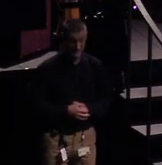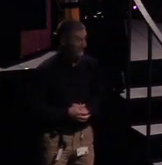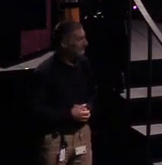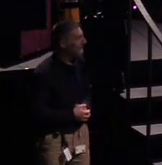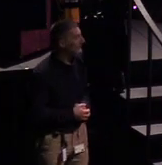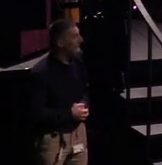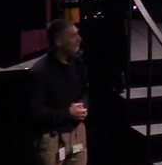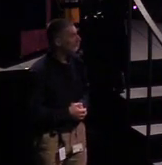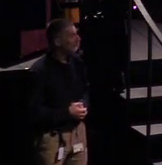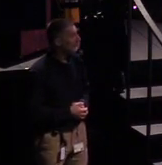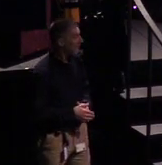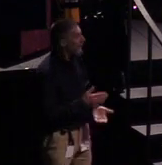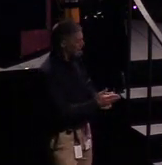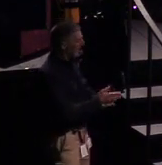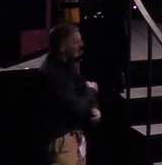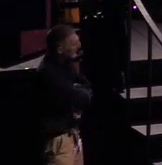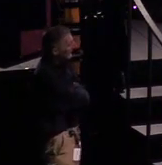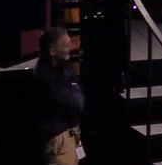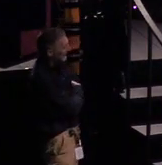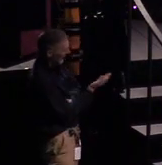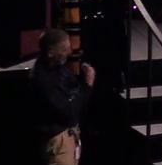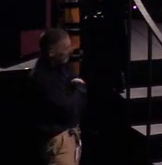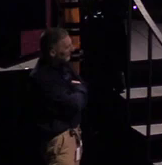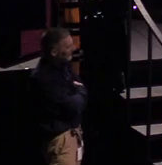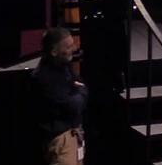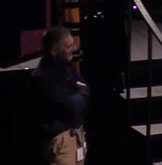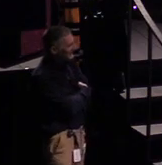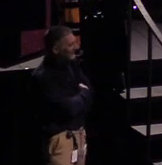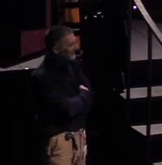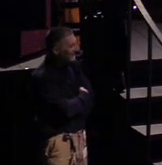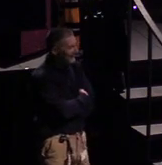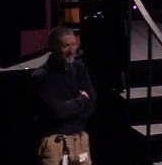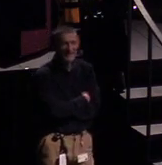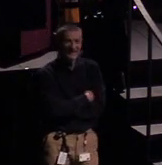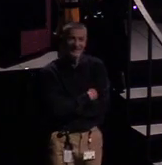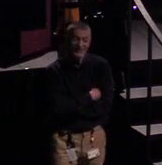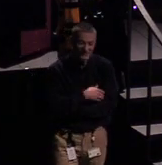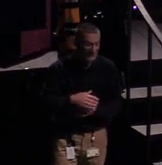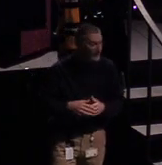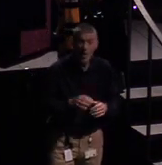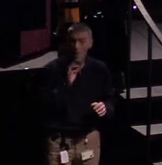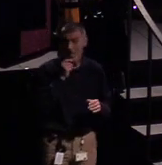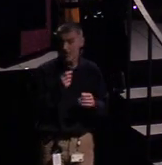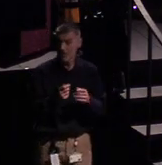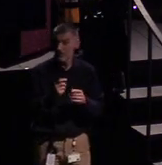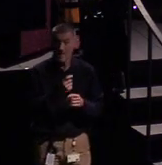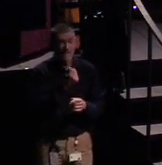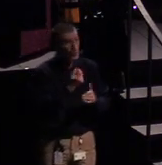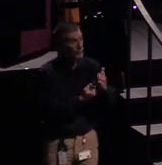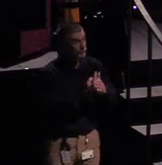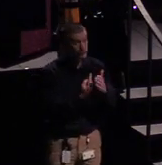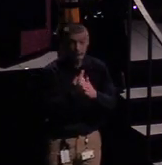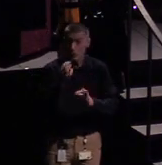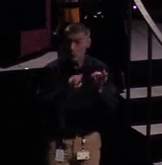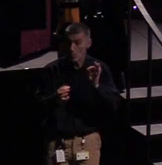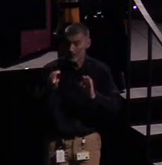just to say so we'll have it no really come on music so and I'll take a few questions because just